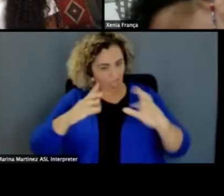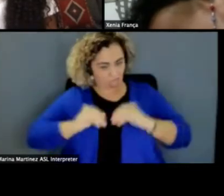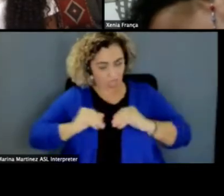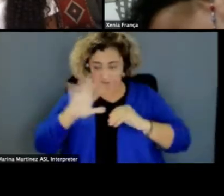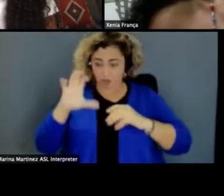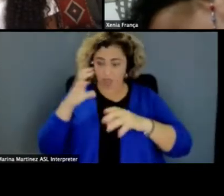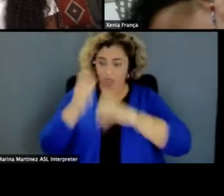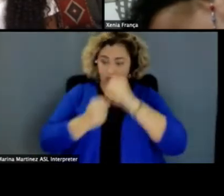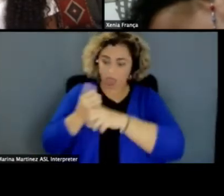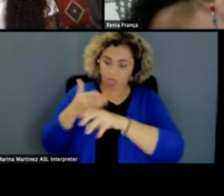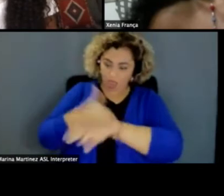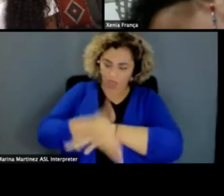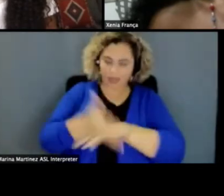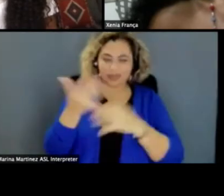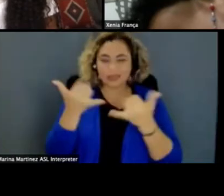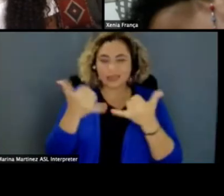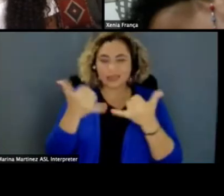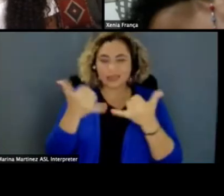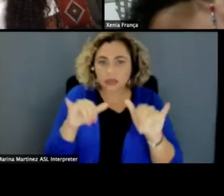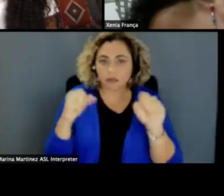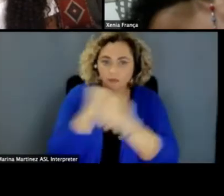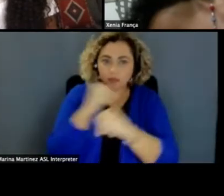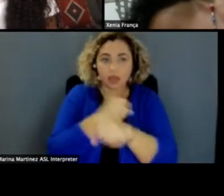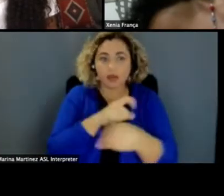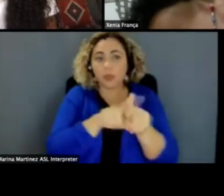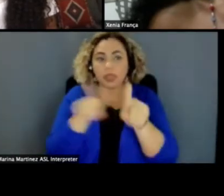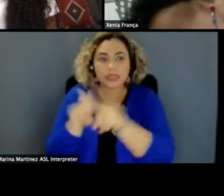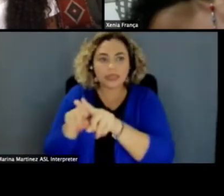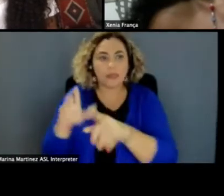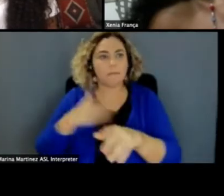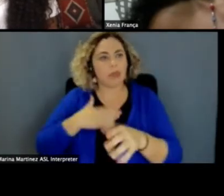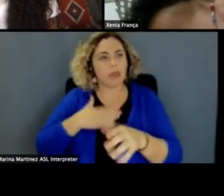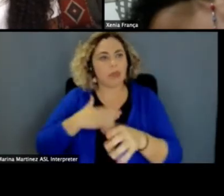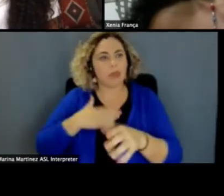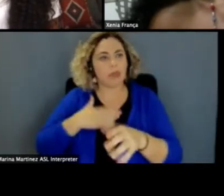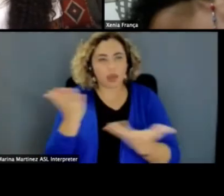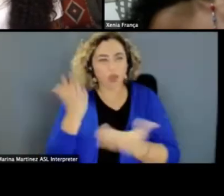later. They're still fighting for the same basic rights.